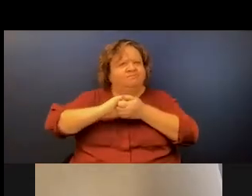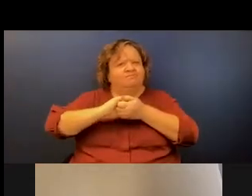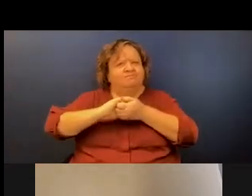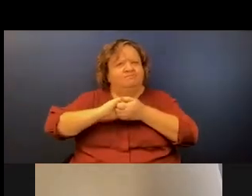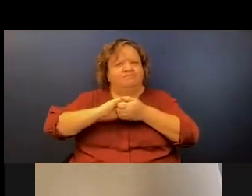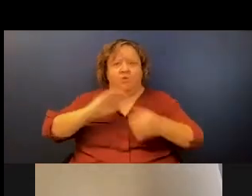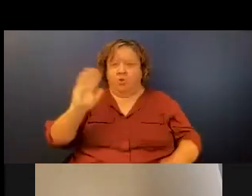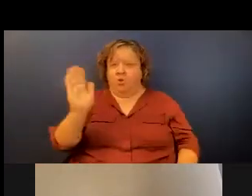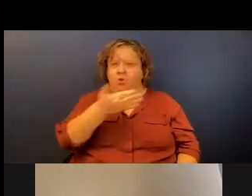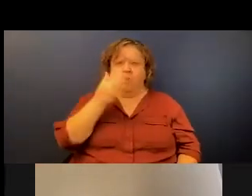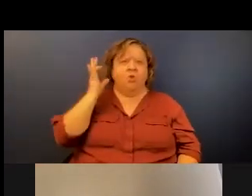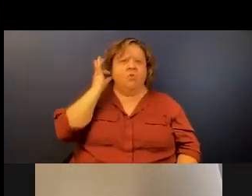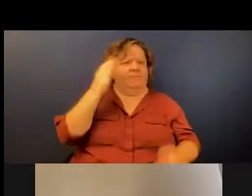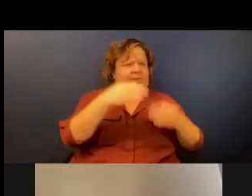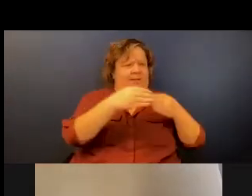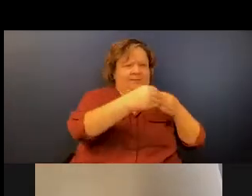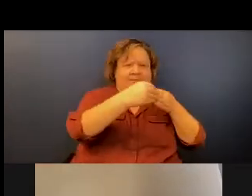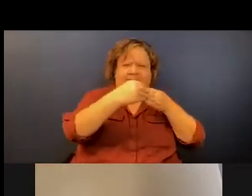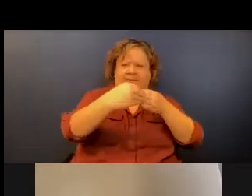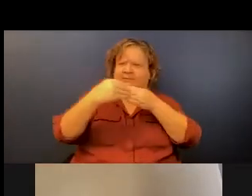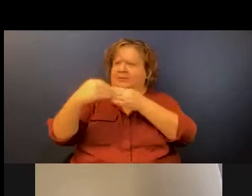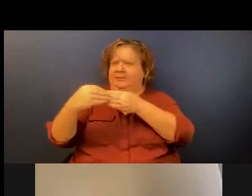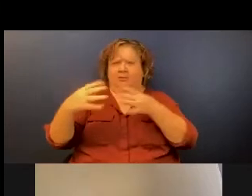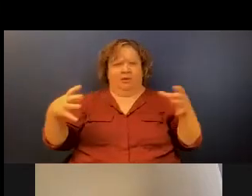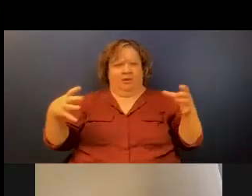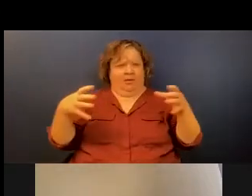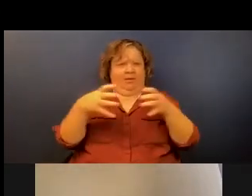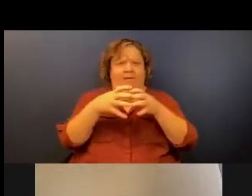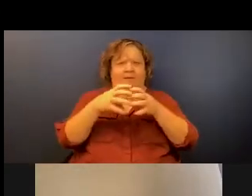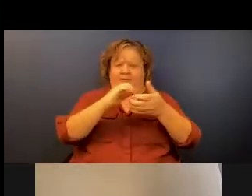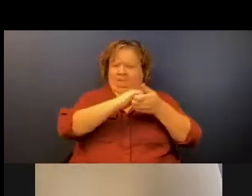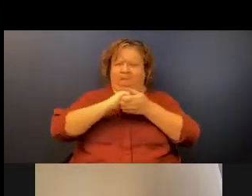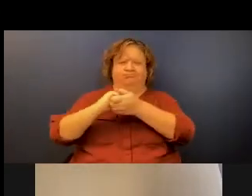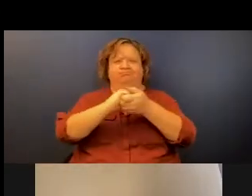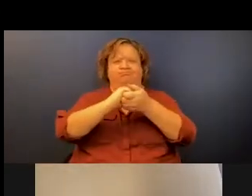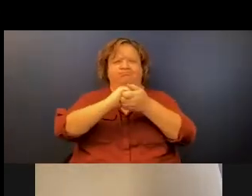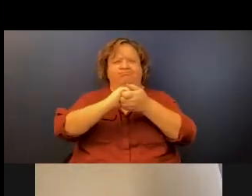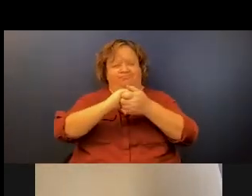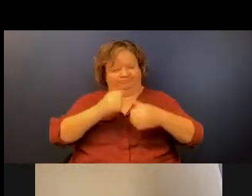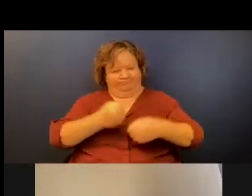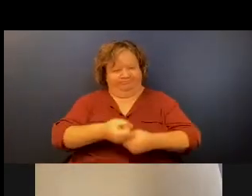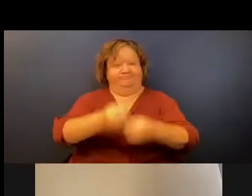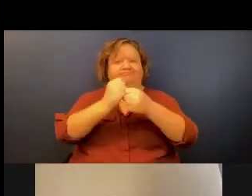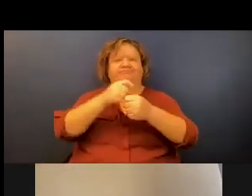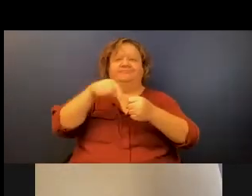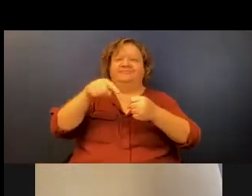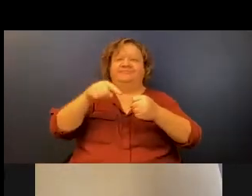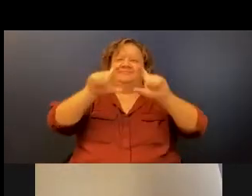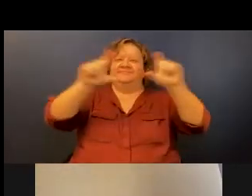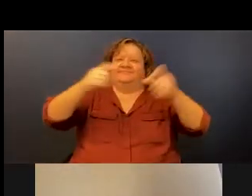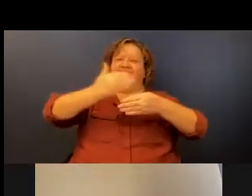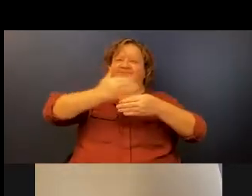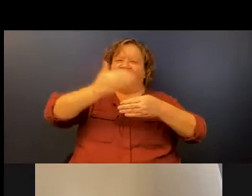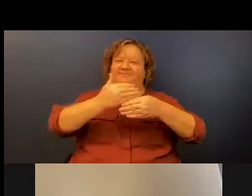familia. and they make them part of the Como family, nosotras en el such as colectivo. we do in the Tienen collective. distintas They formas de have different comunicarse forms of según communicating sus